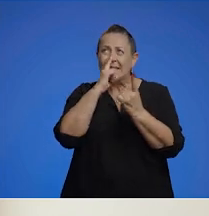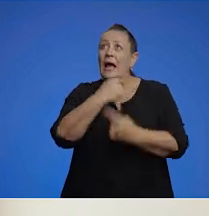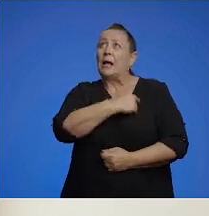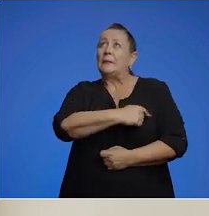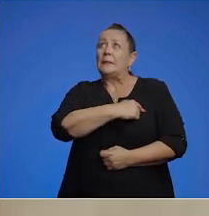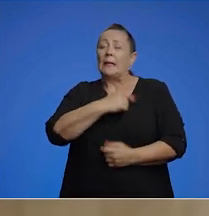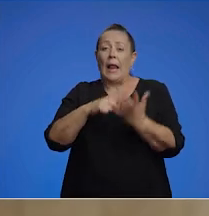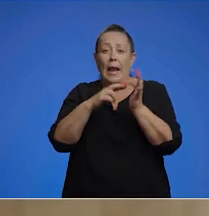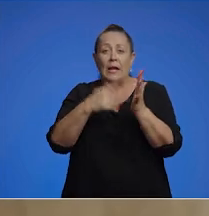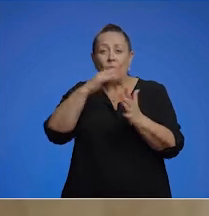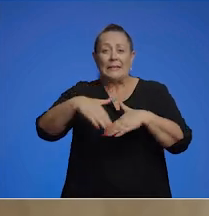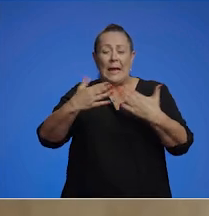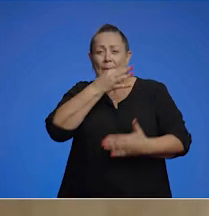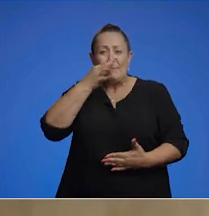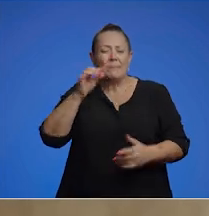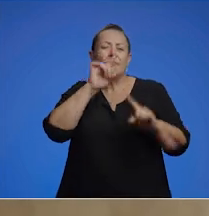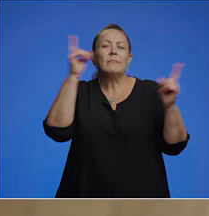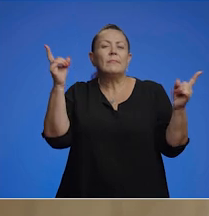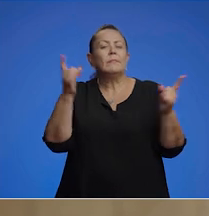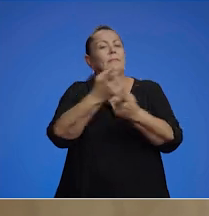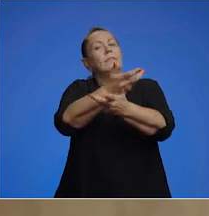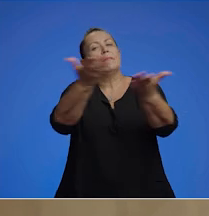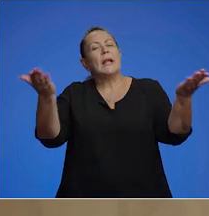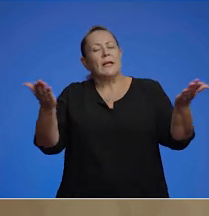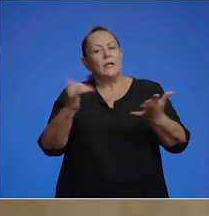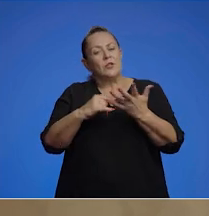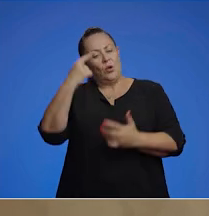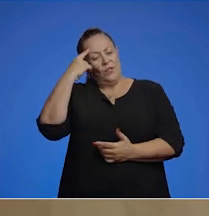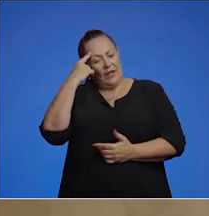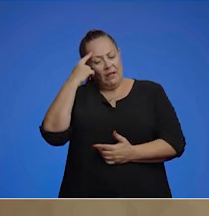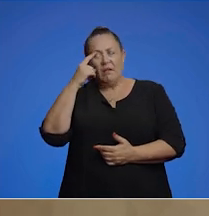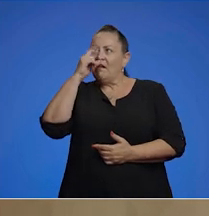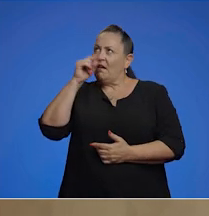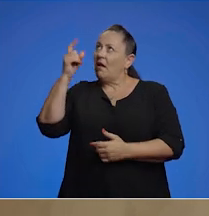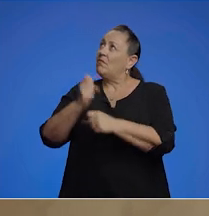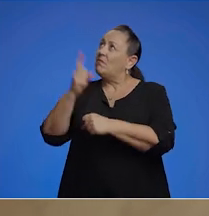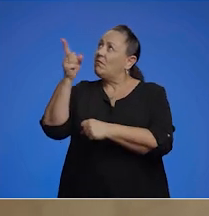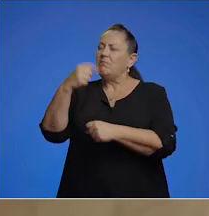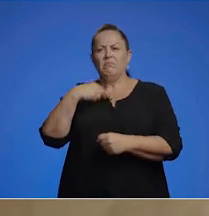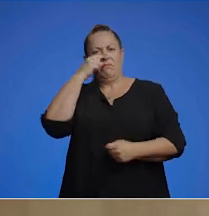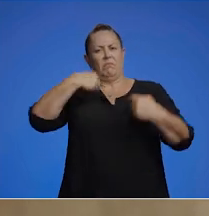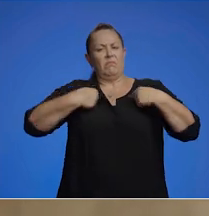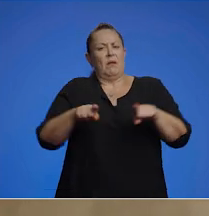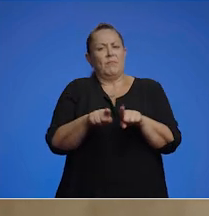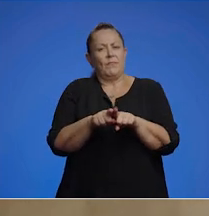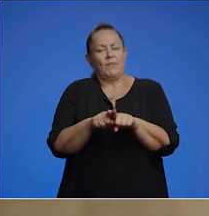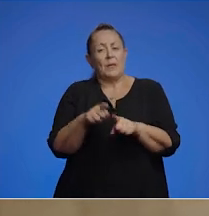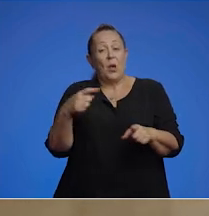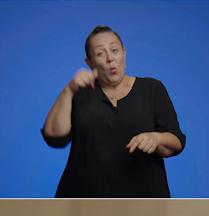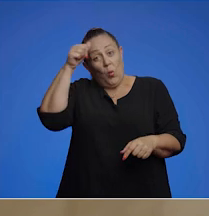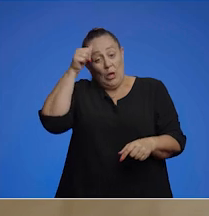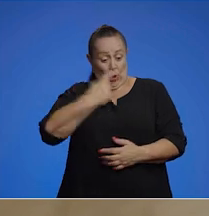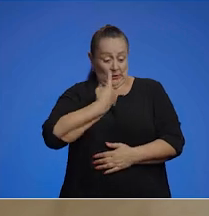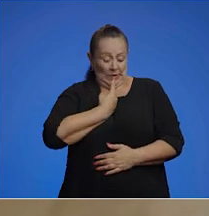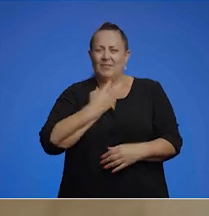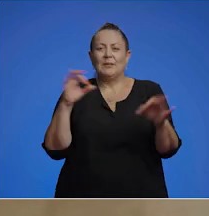Lenten resolutions. If human means were enough for God himself, then they're enough for us. But we also know likewise that